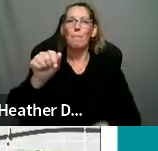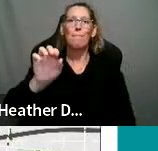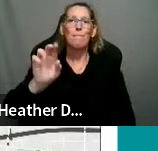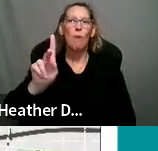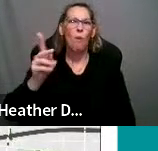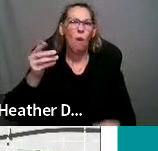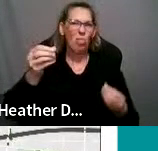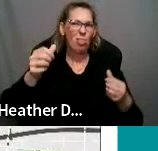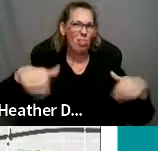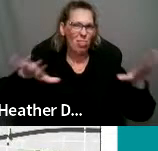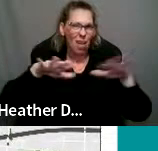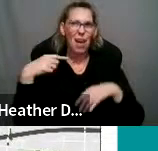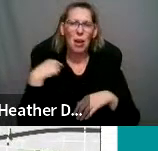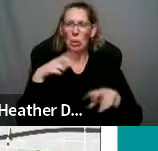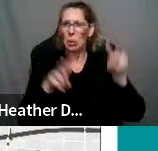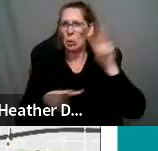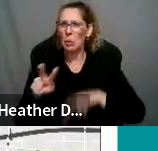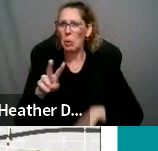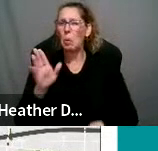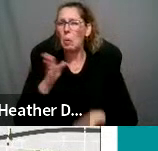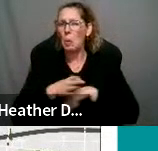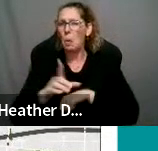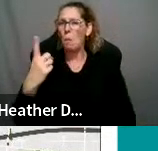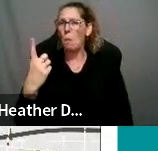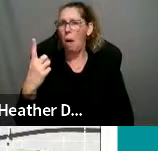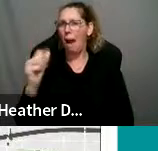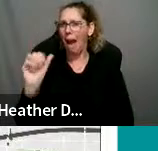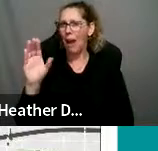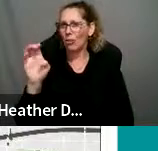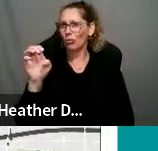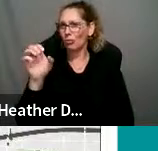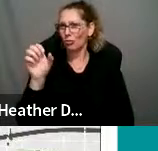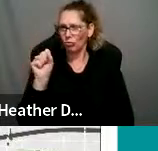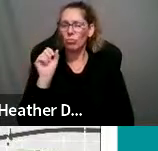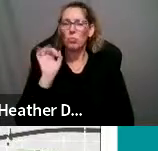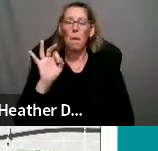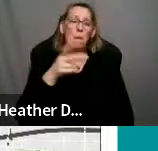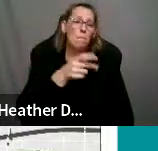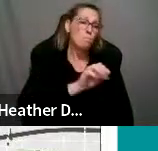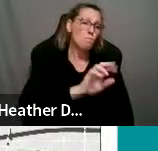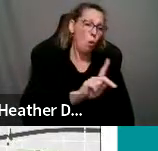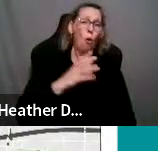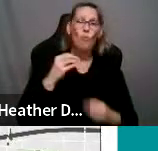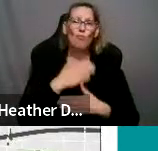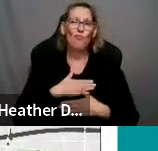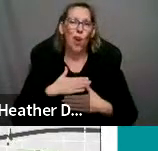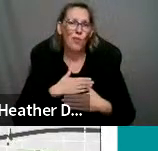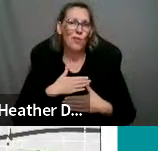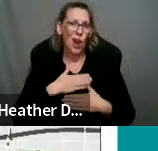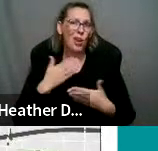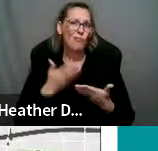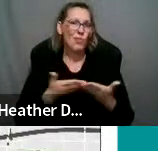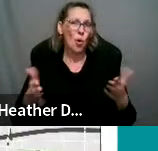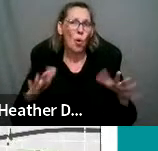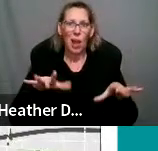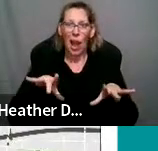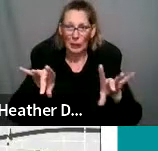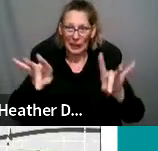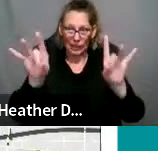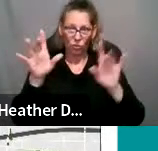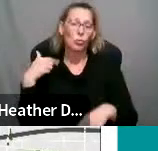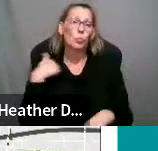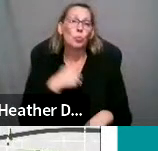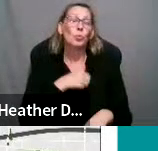looking at just over 1 acre total of park and recreation resources acquisitions. We would